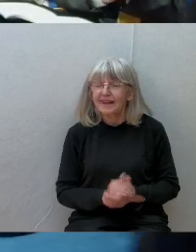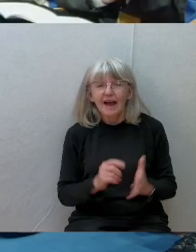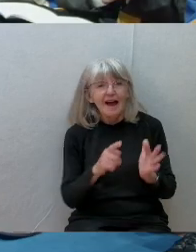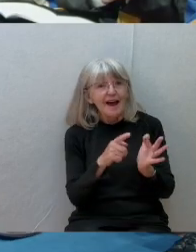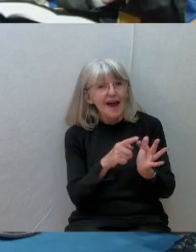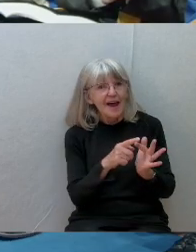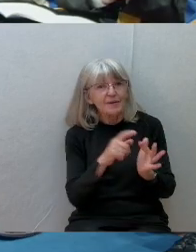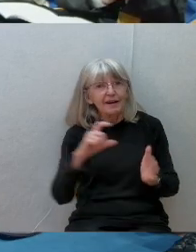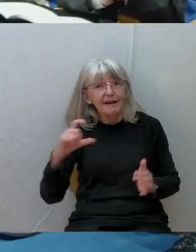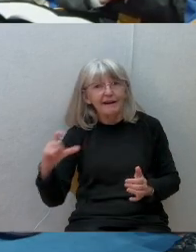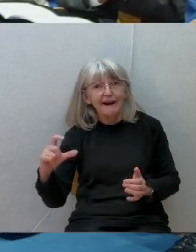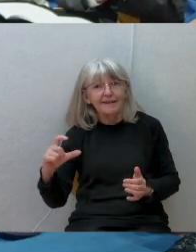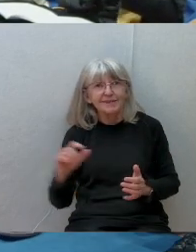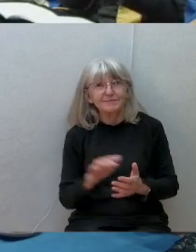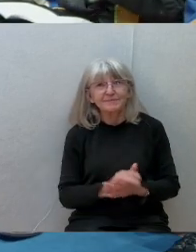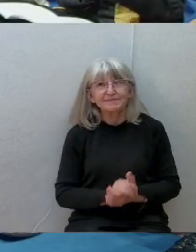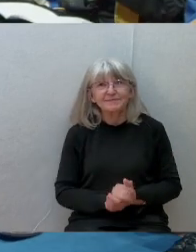Aaron Clark.